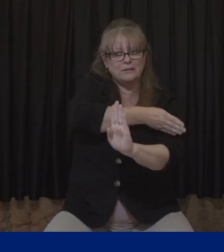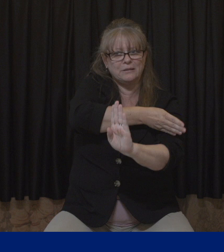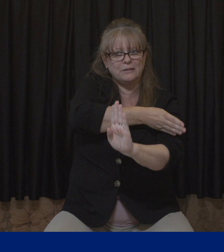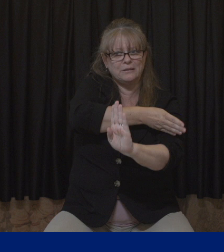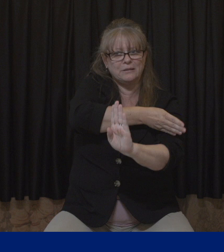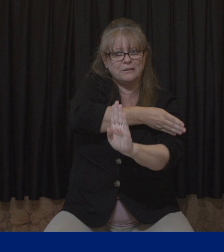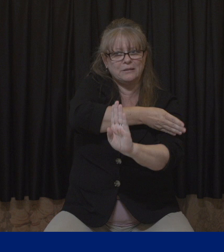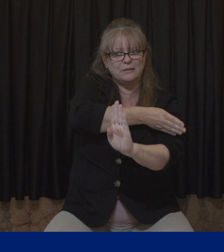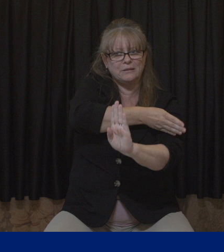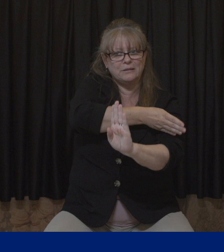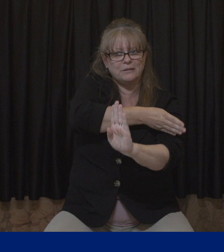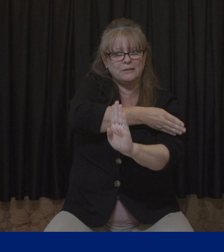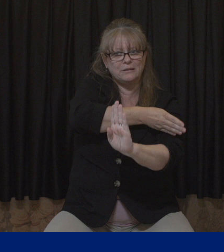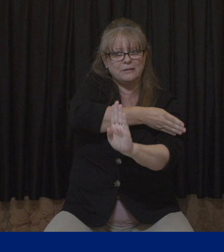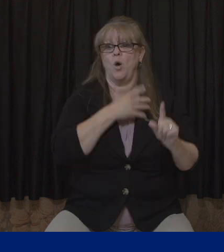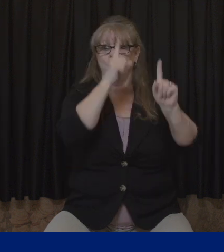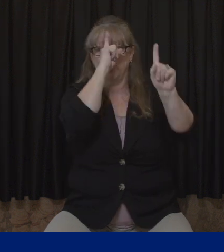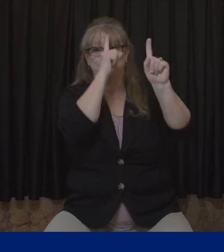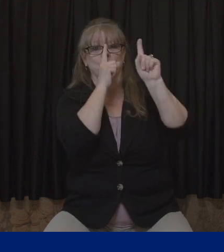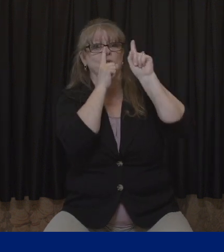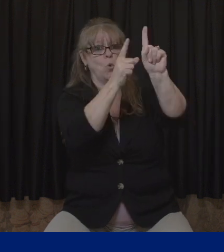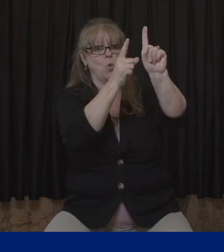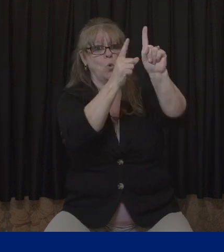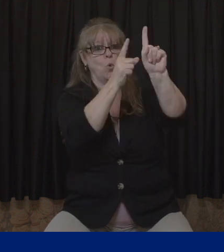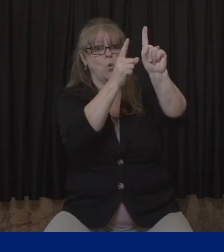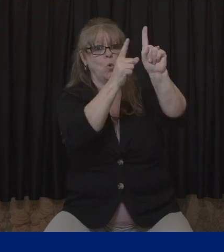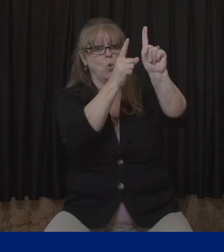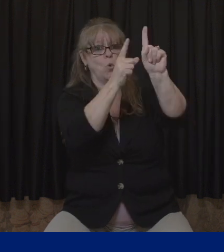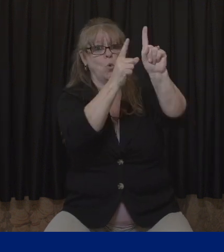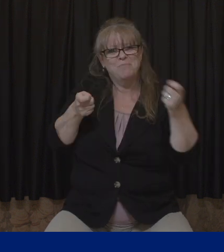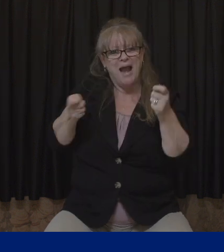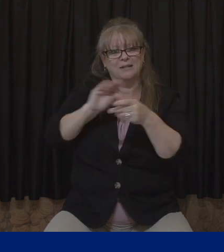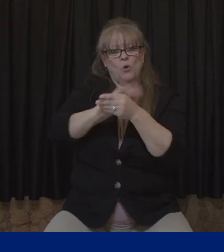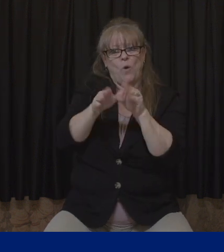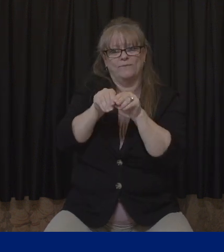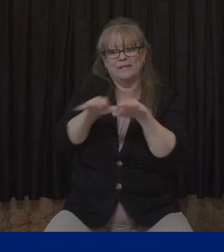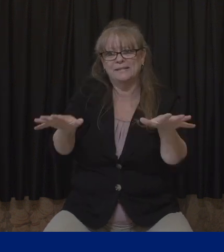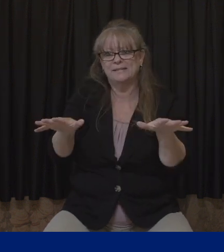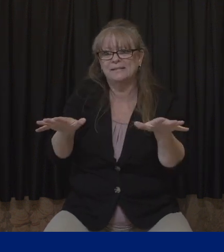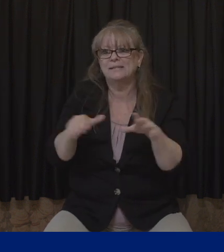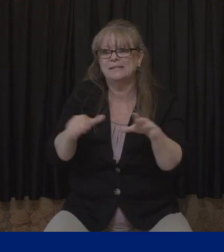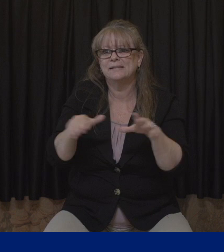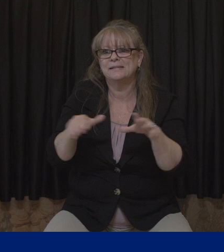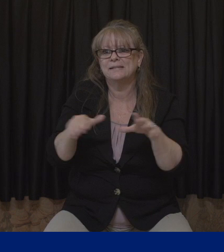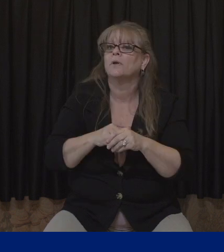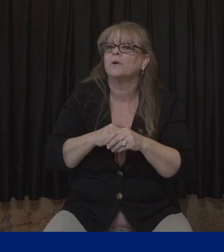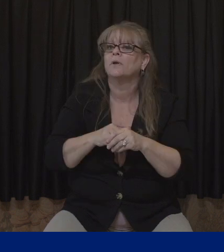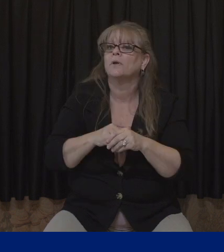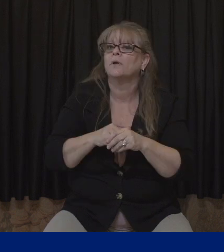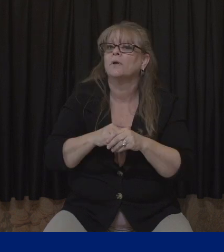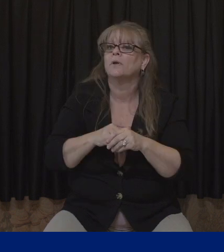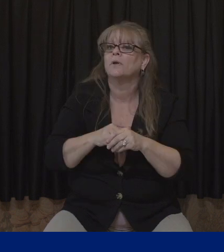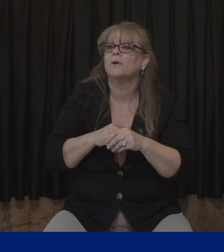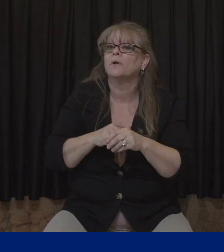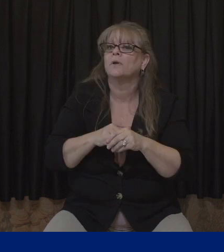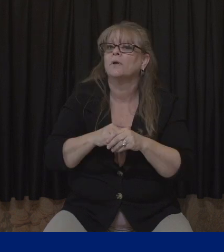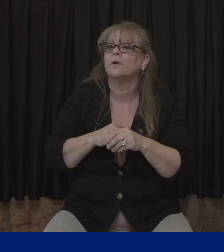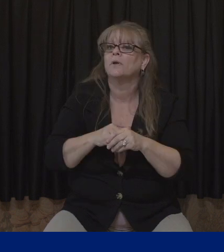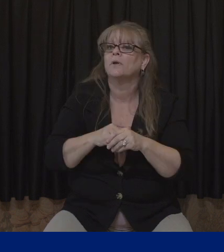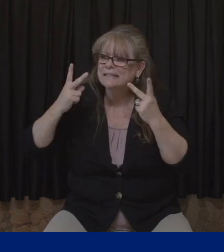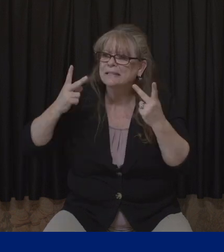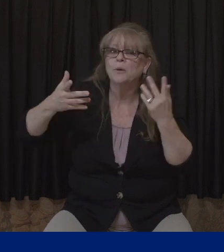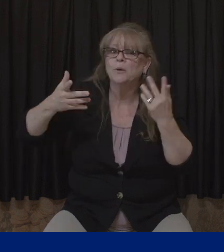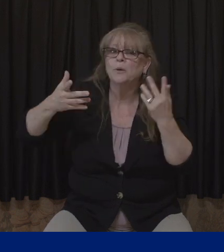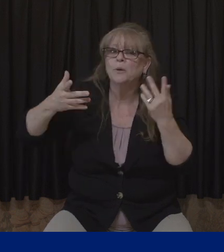around 1, may go up a little, may go down a little, but we will have more interactions in May than in April, but we feel that in the